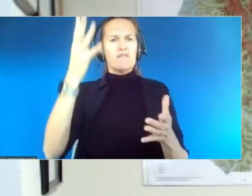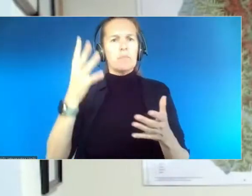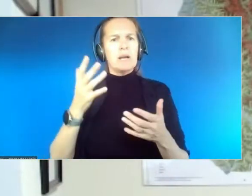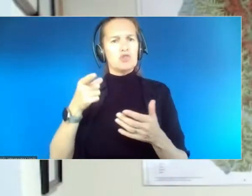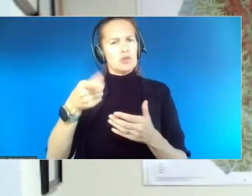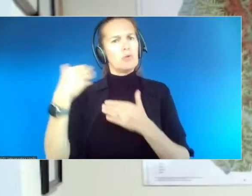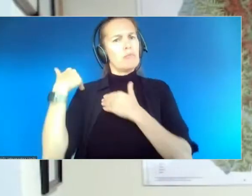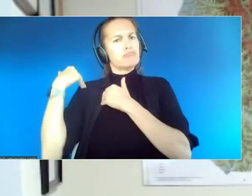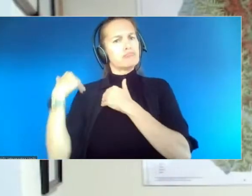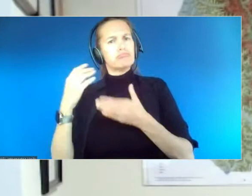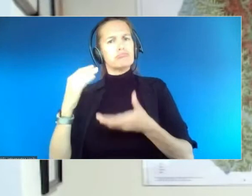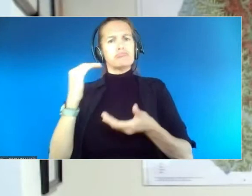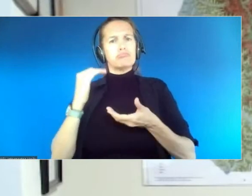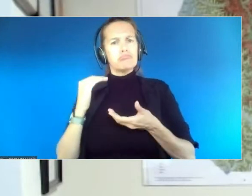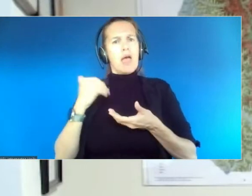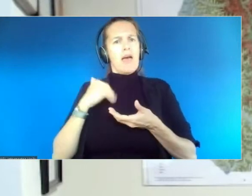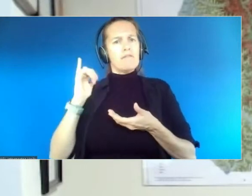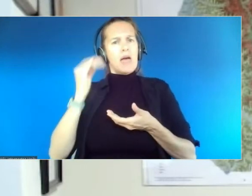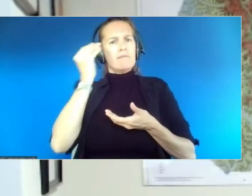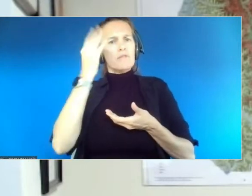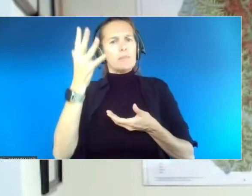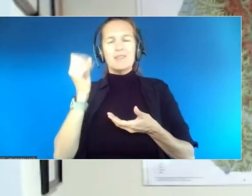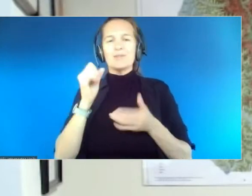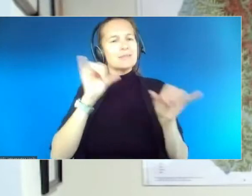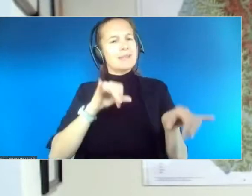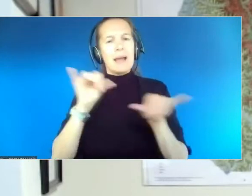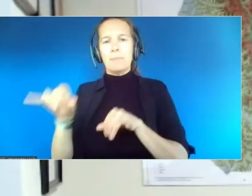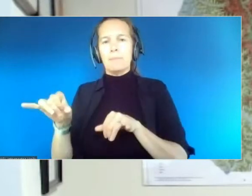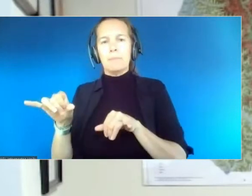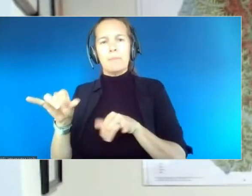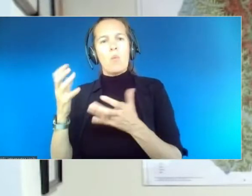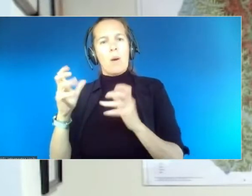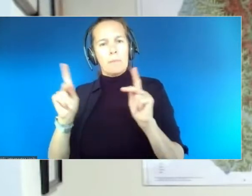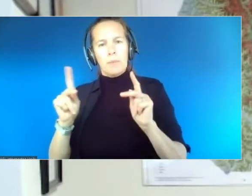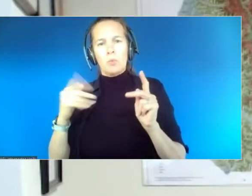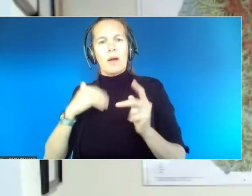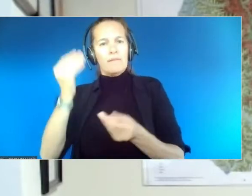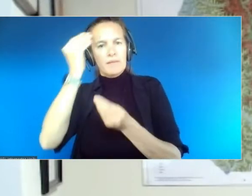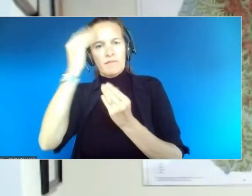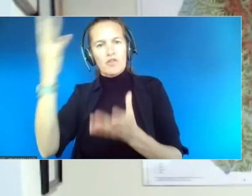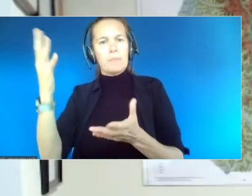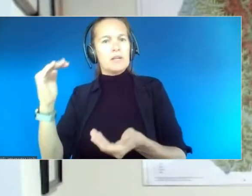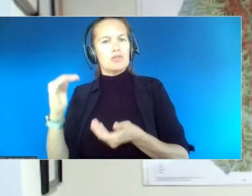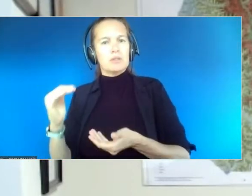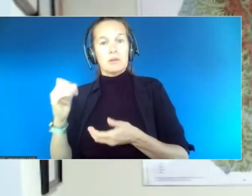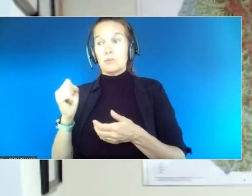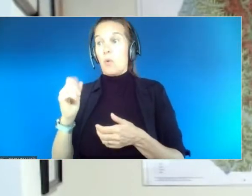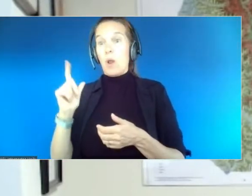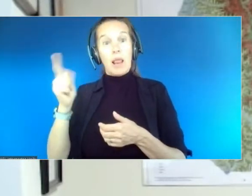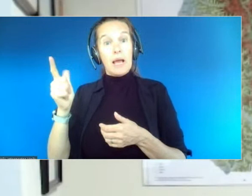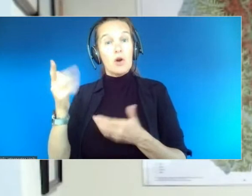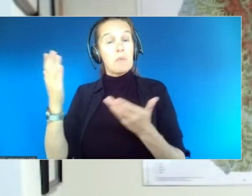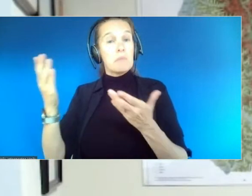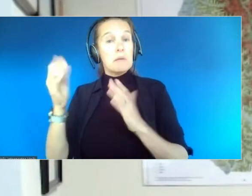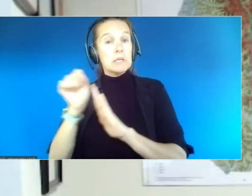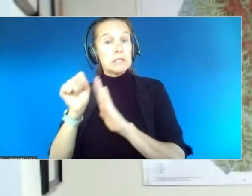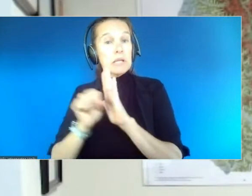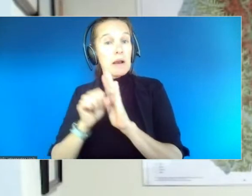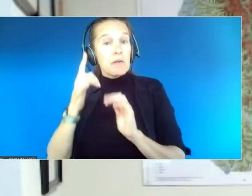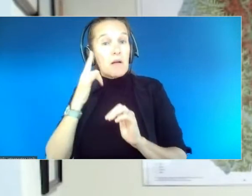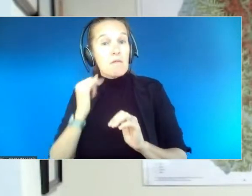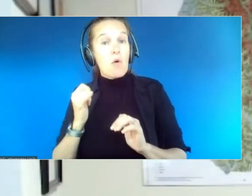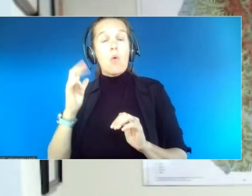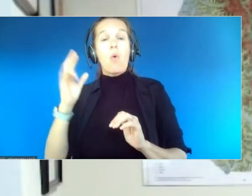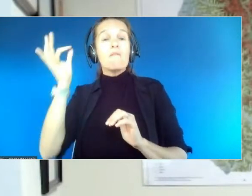of mandate that I did. And so as time goes on, the state or the feds may have more mandates, but I think if